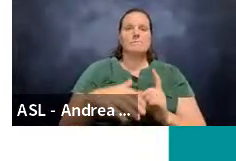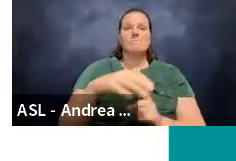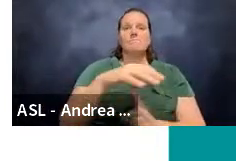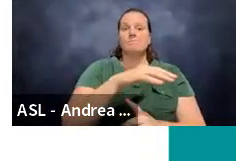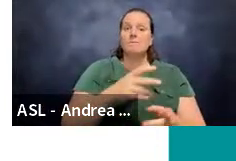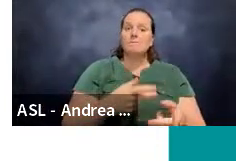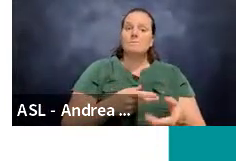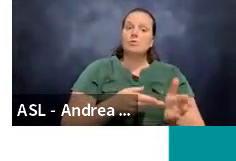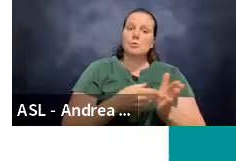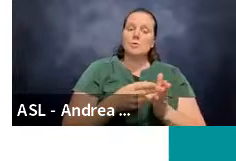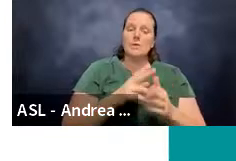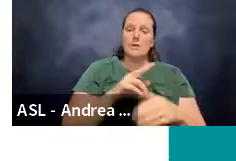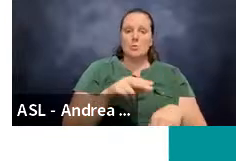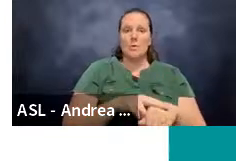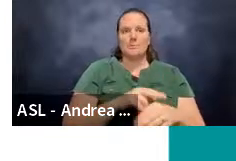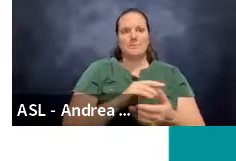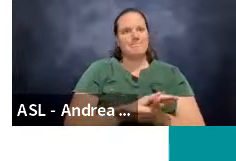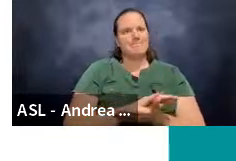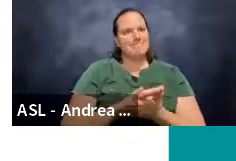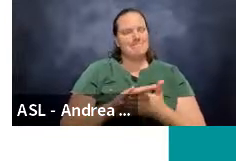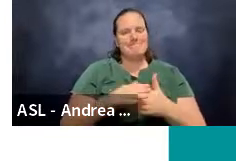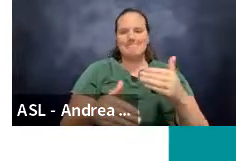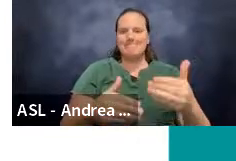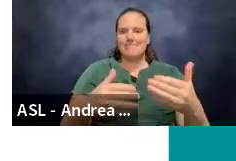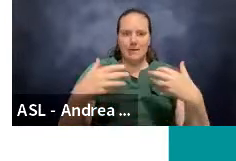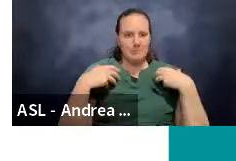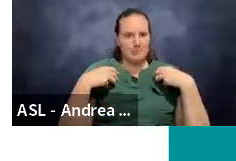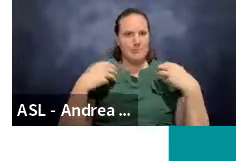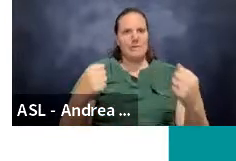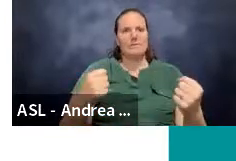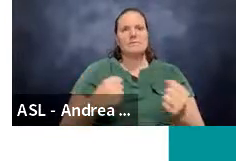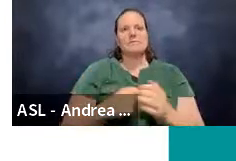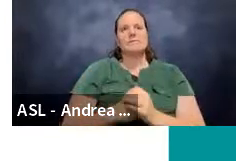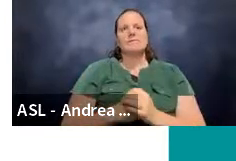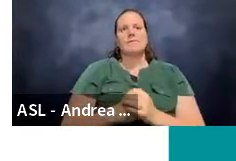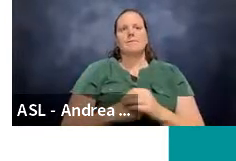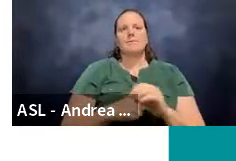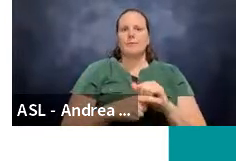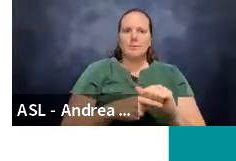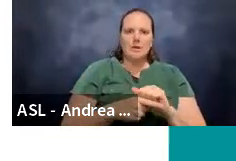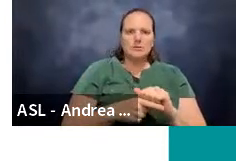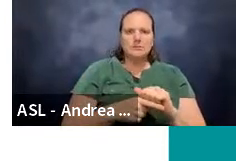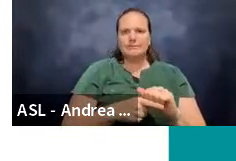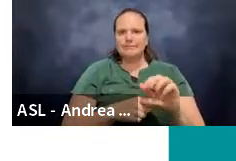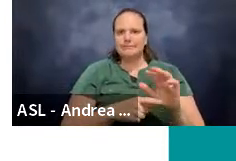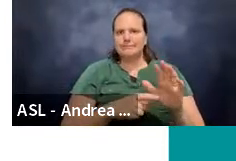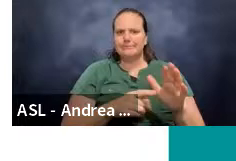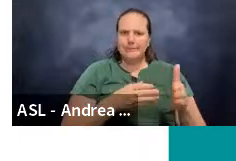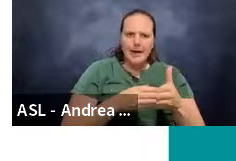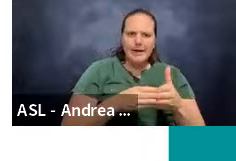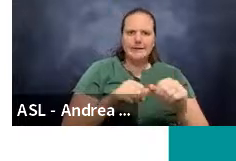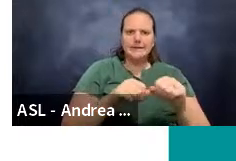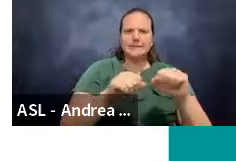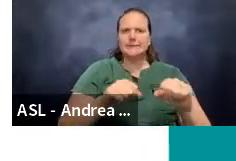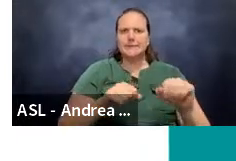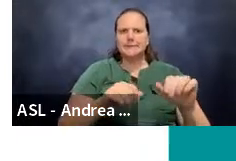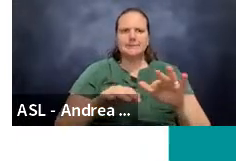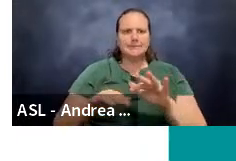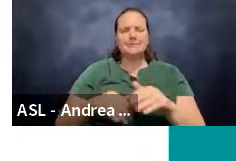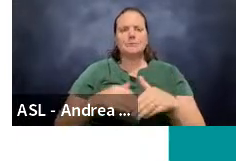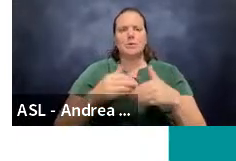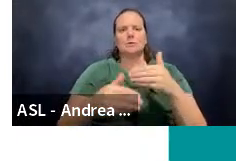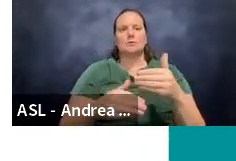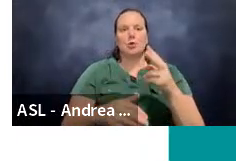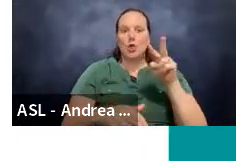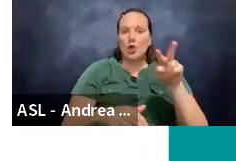norms, be kind and brave, that we always practice examining racially biased systems and processes, and for us to always